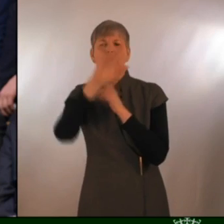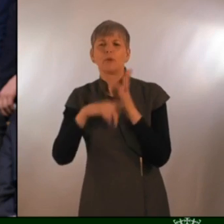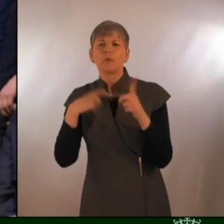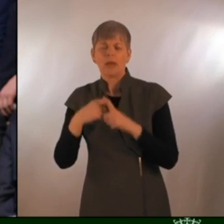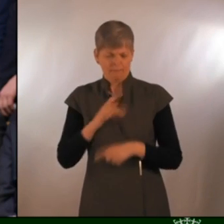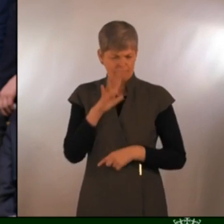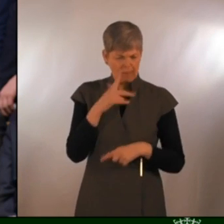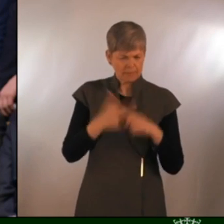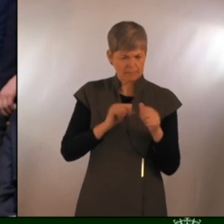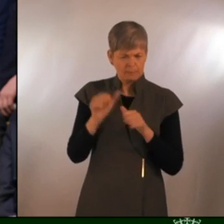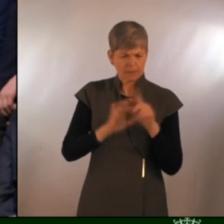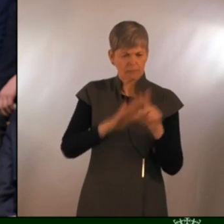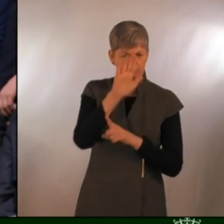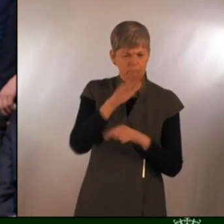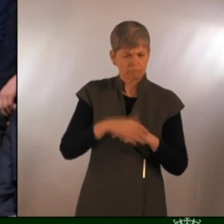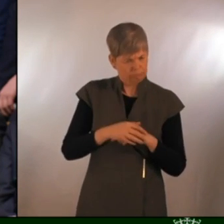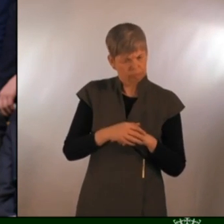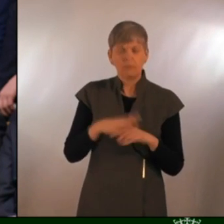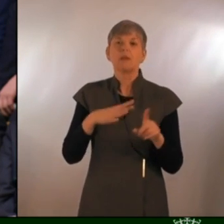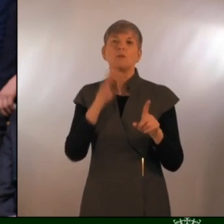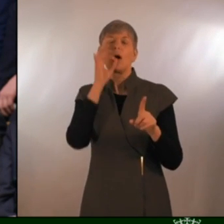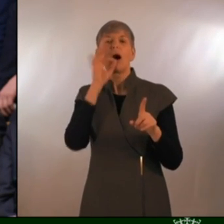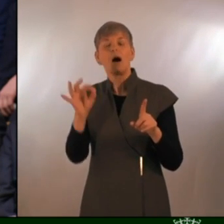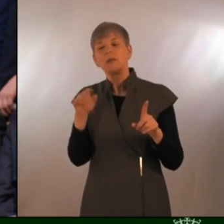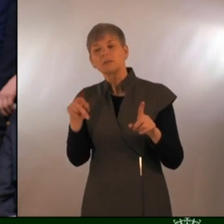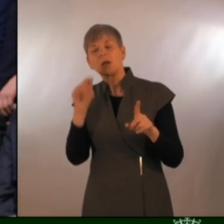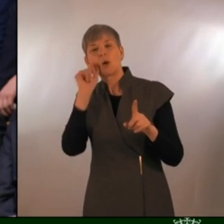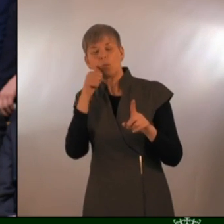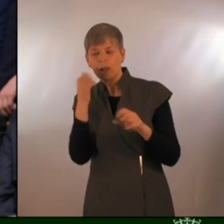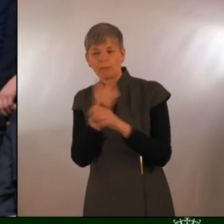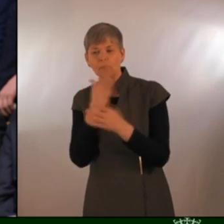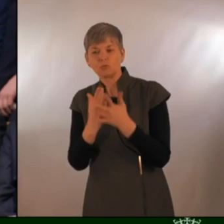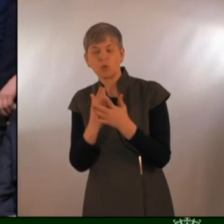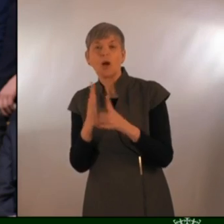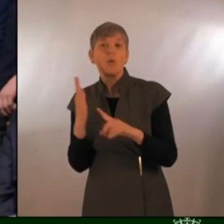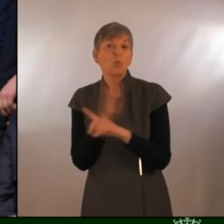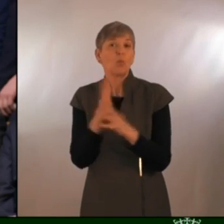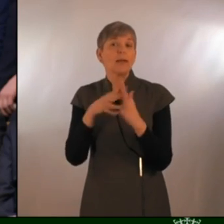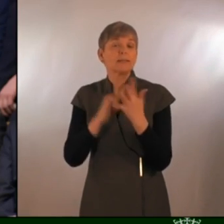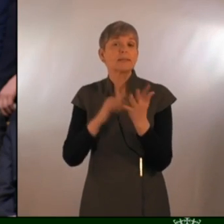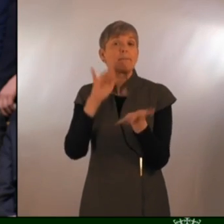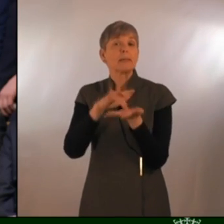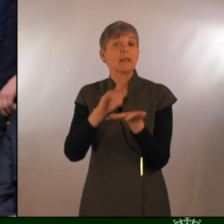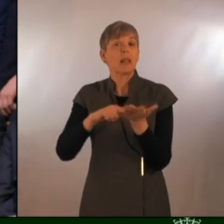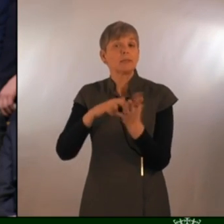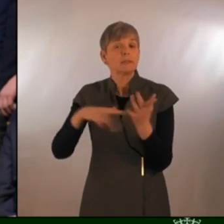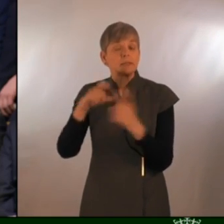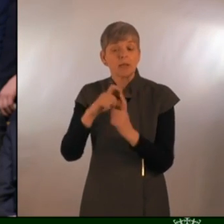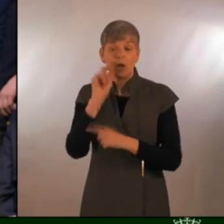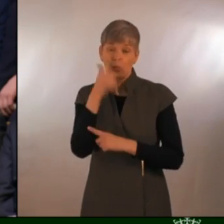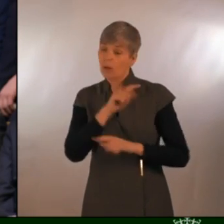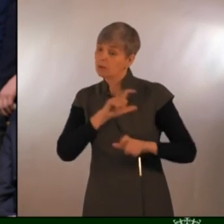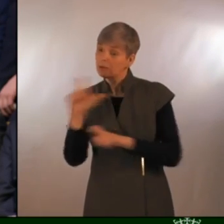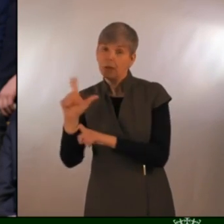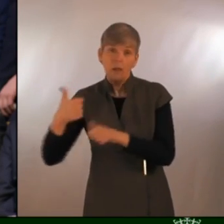Minister work with Andy Street to ensure that the West Midlands continues to get the investment in skills and infrastructure it needs to